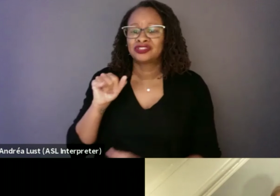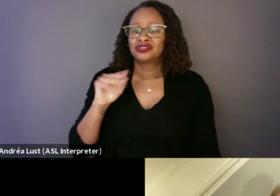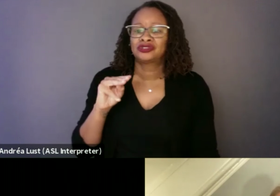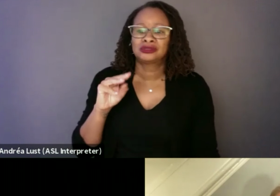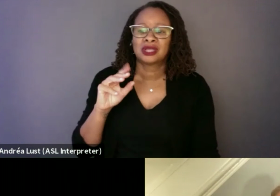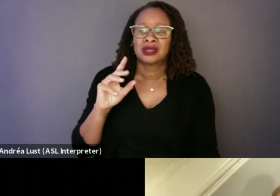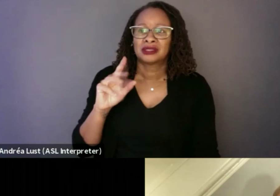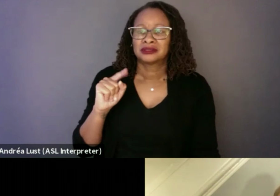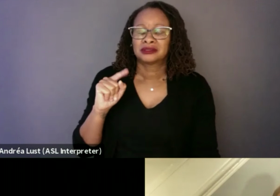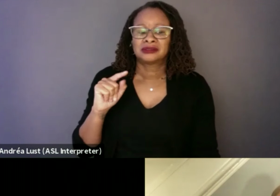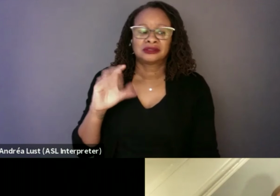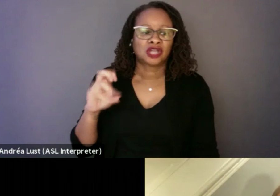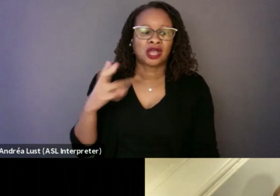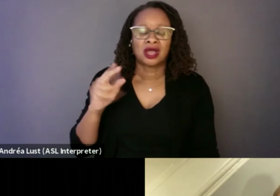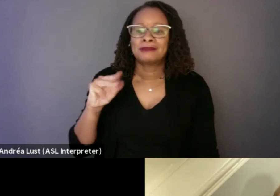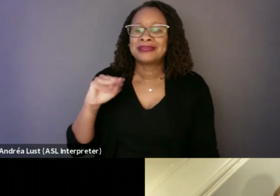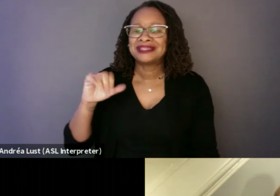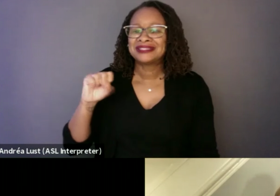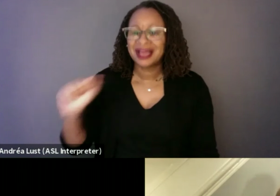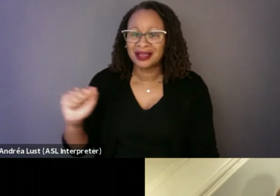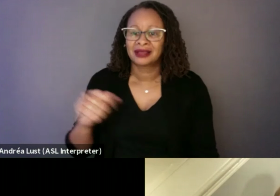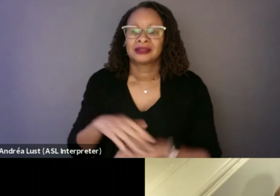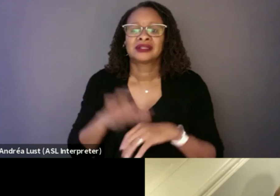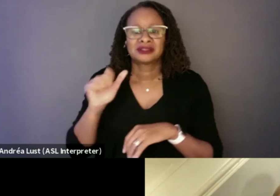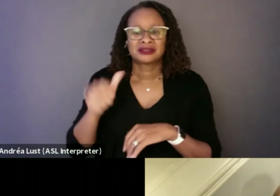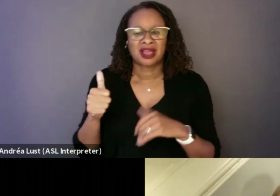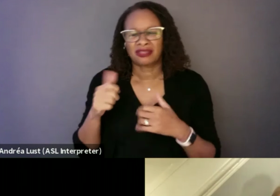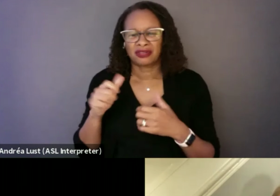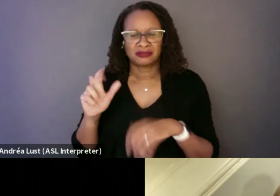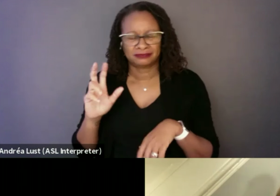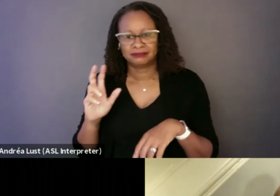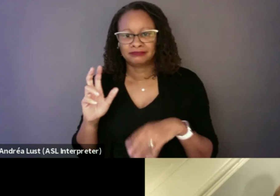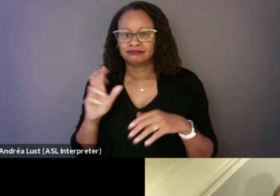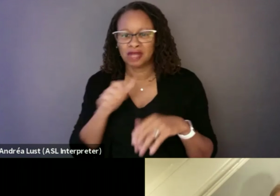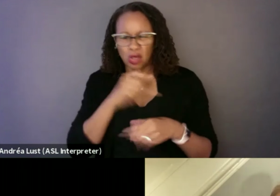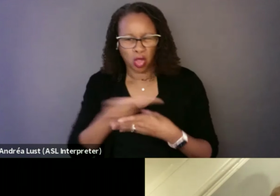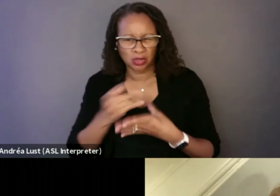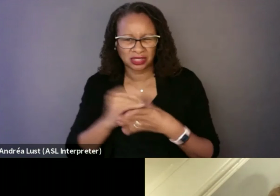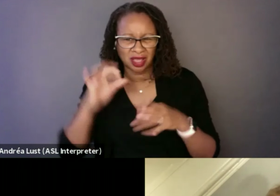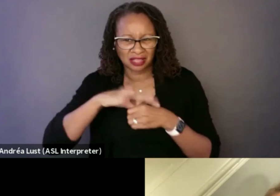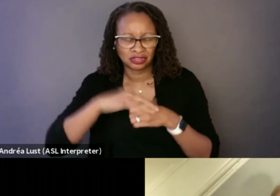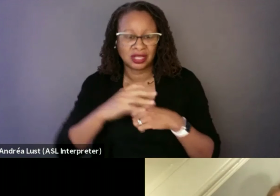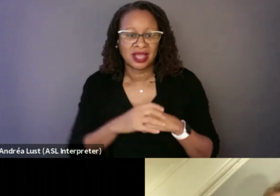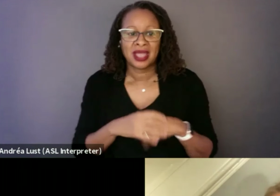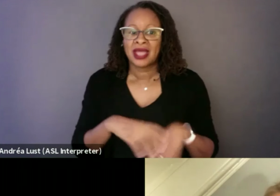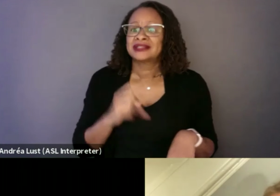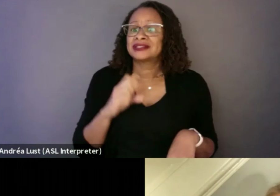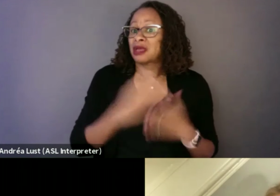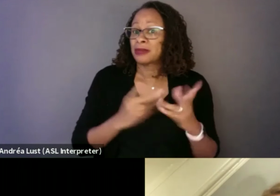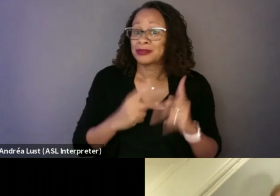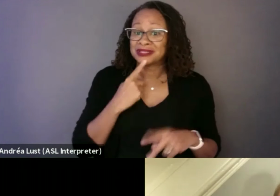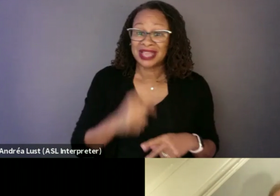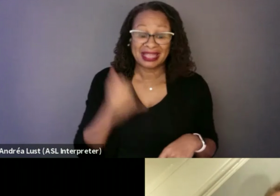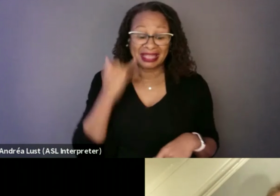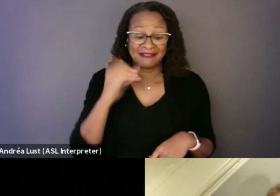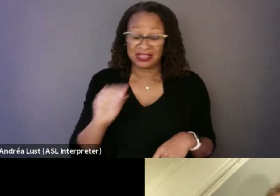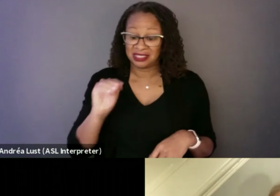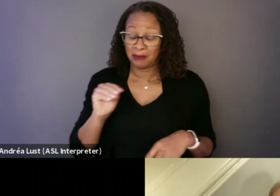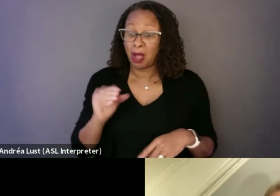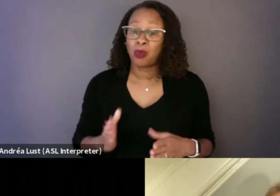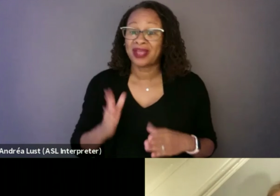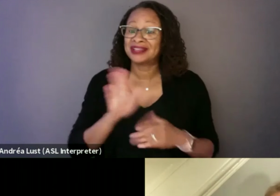this idea that if an election in Zimbabwe is not too bloody, not too many people are killed,